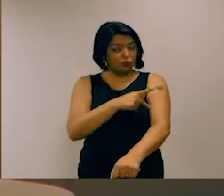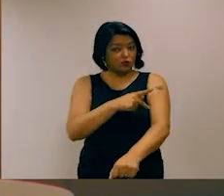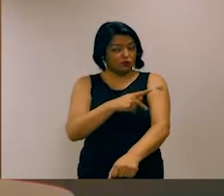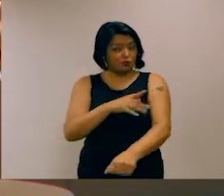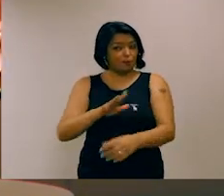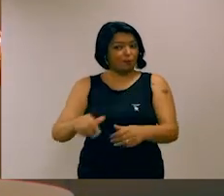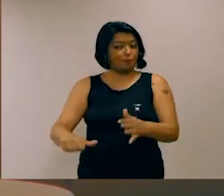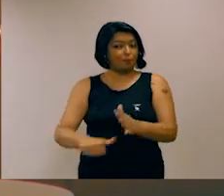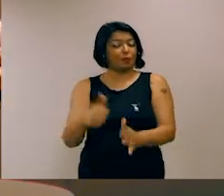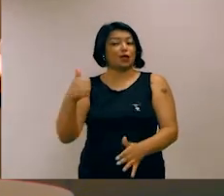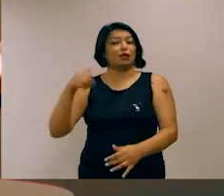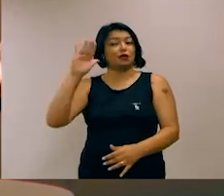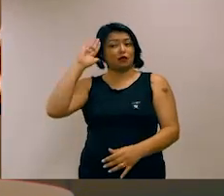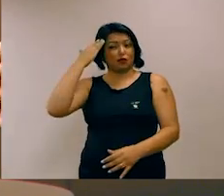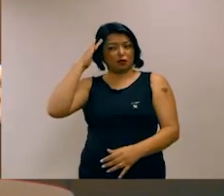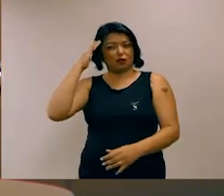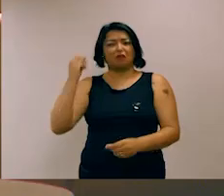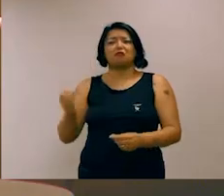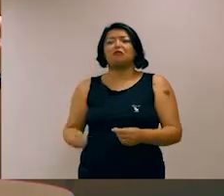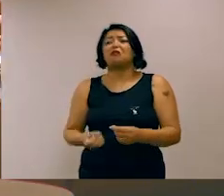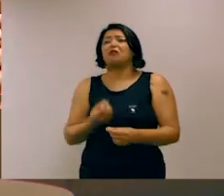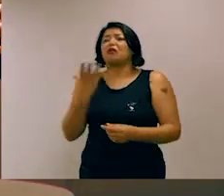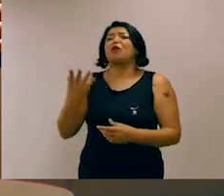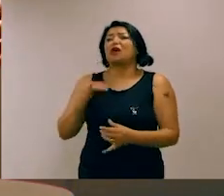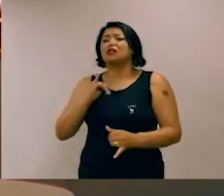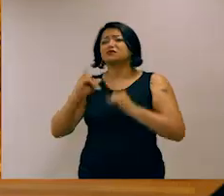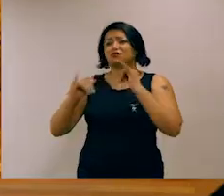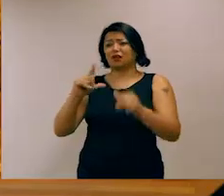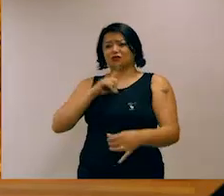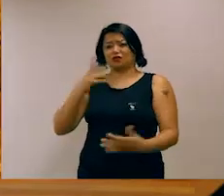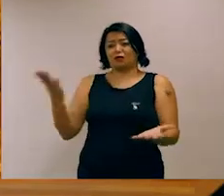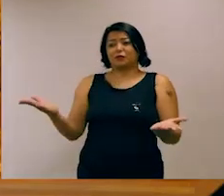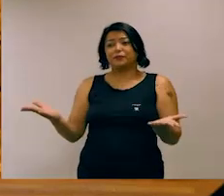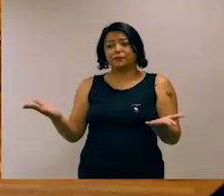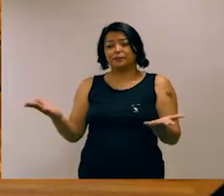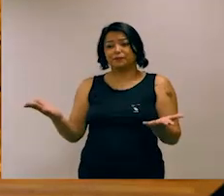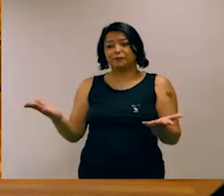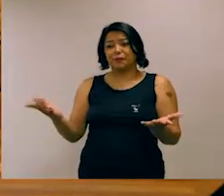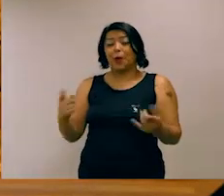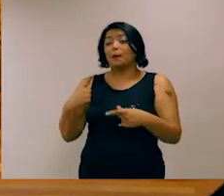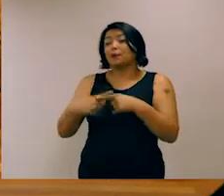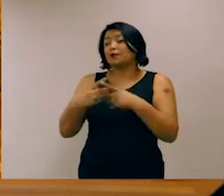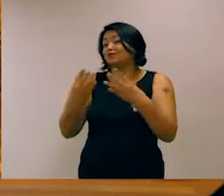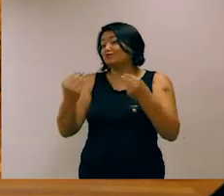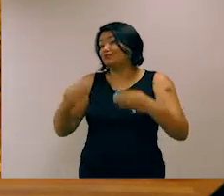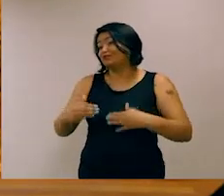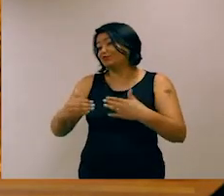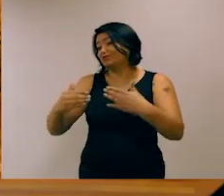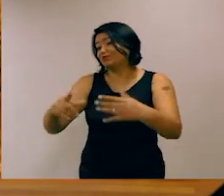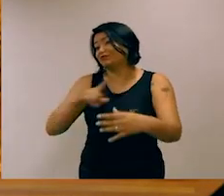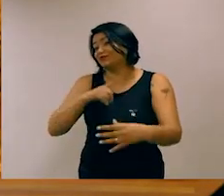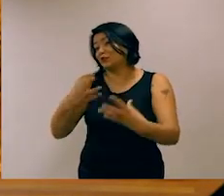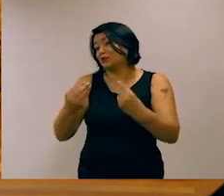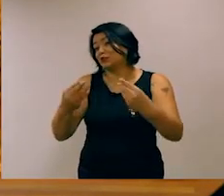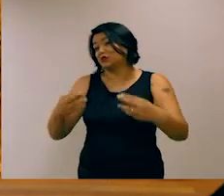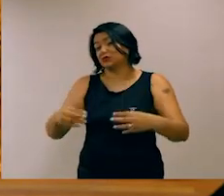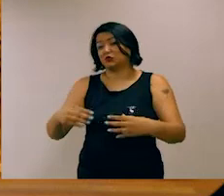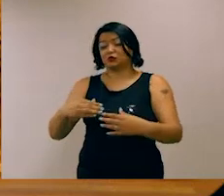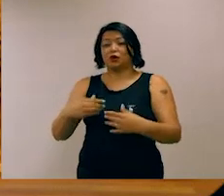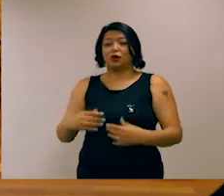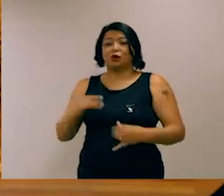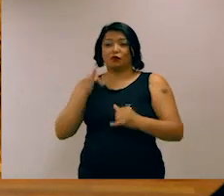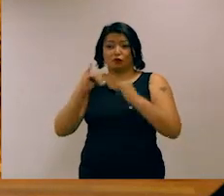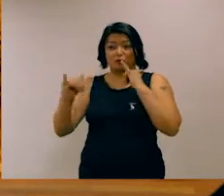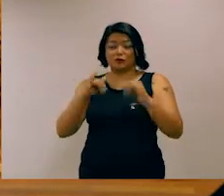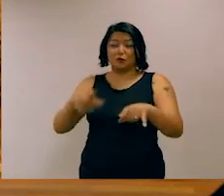because a lot of ministries, they have a lot of many data points, but they're not connecting them together because there are